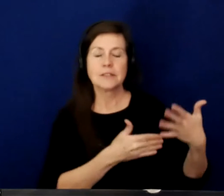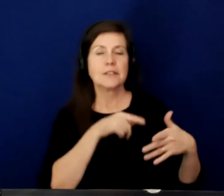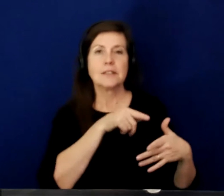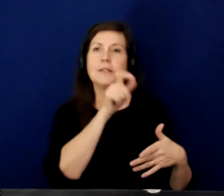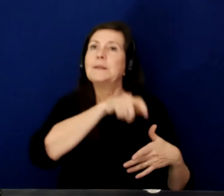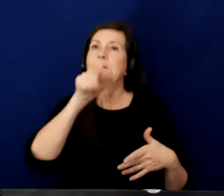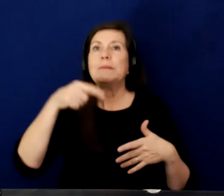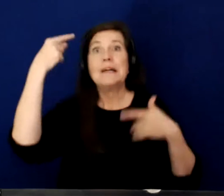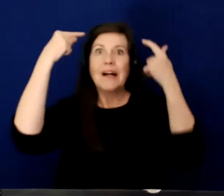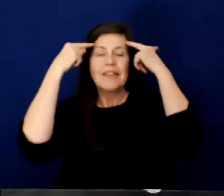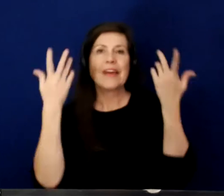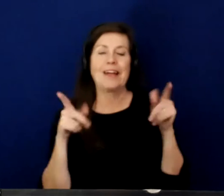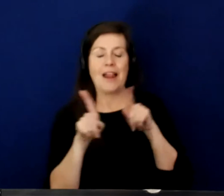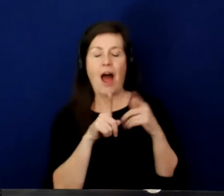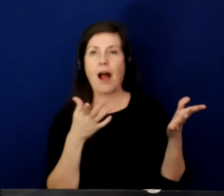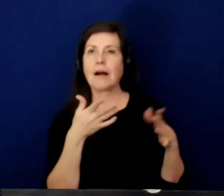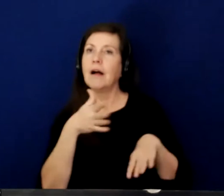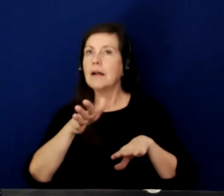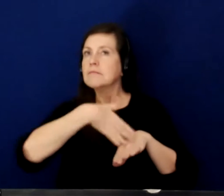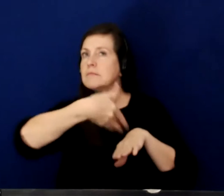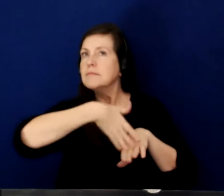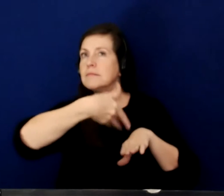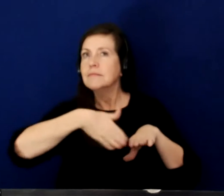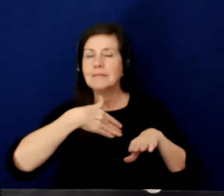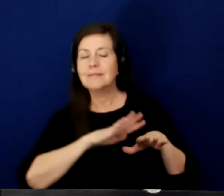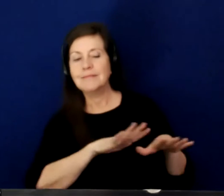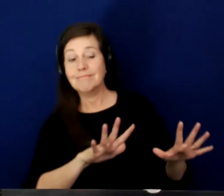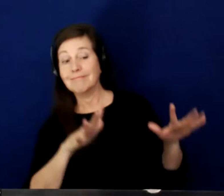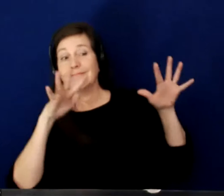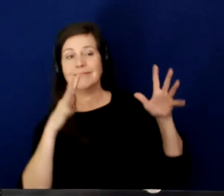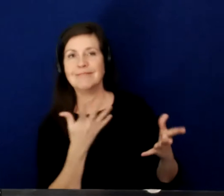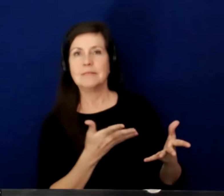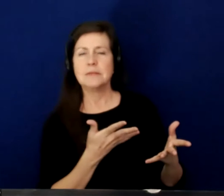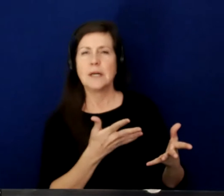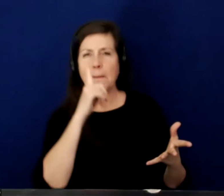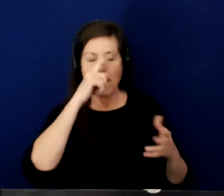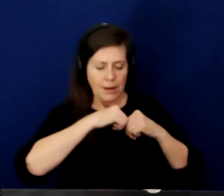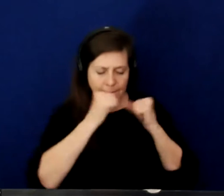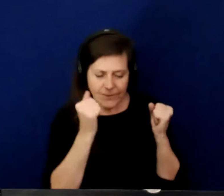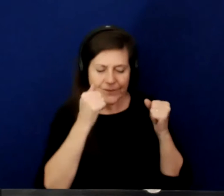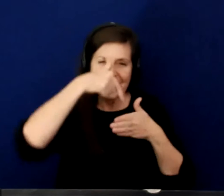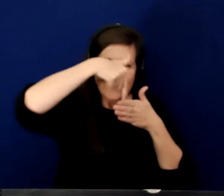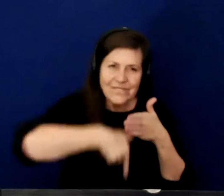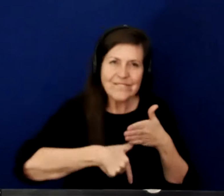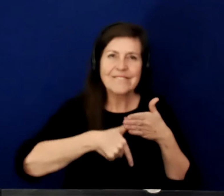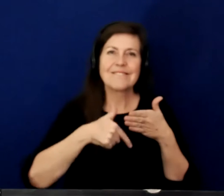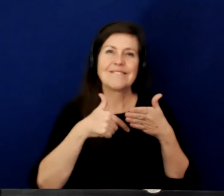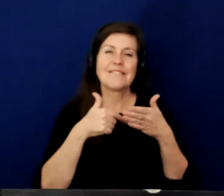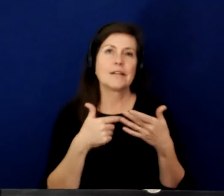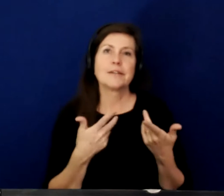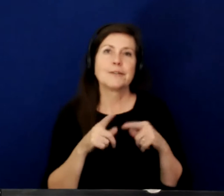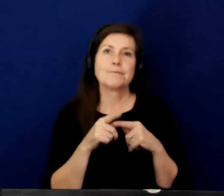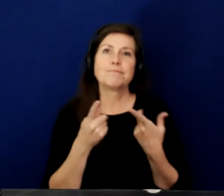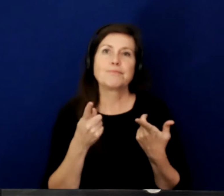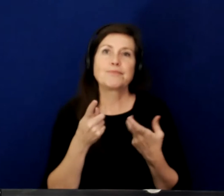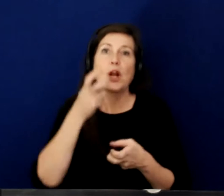it's sort of a little bit of paint instead of understanding that it's the whole key issue here. It's not the hard coding that is